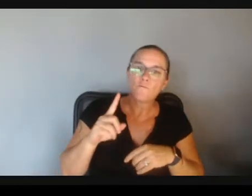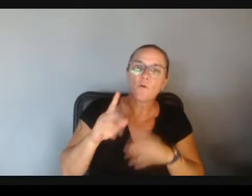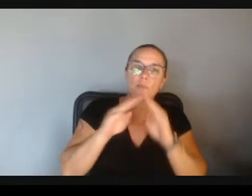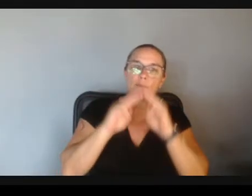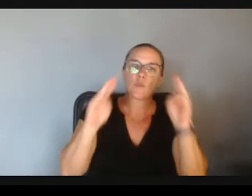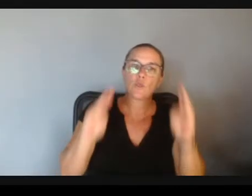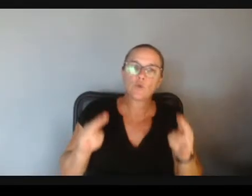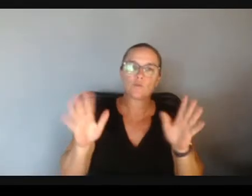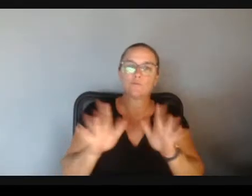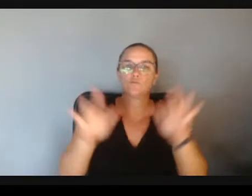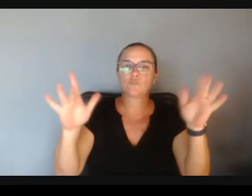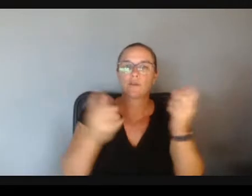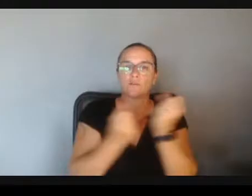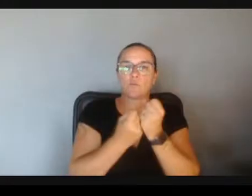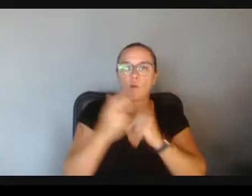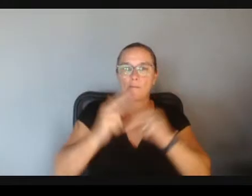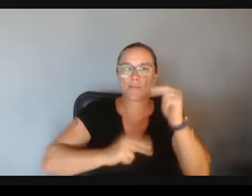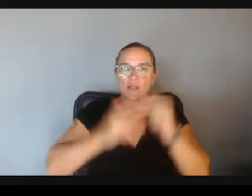and collaborate.